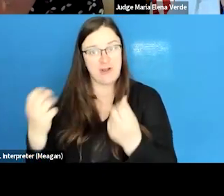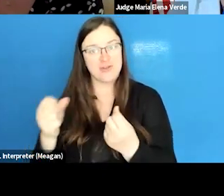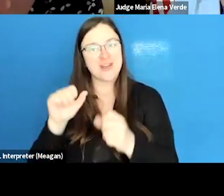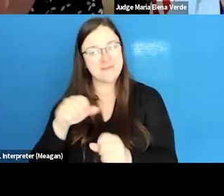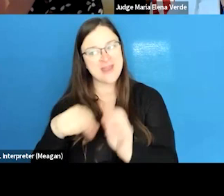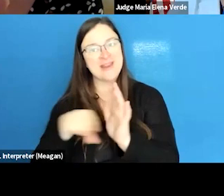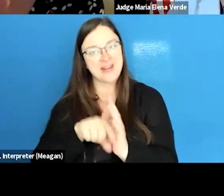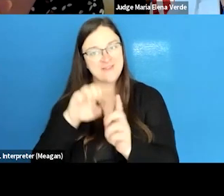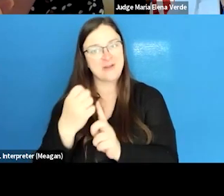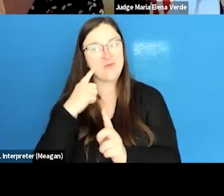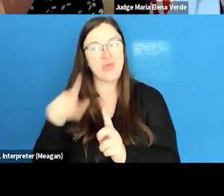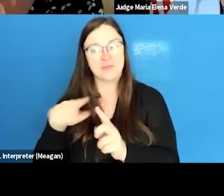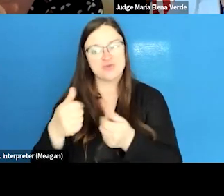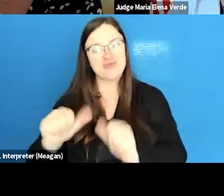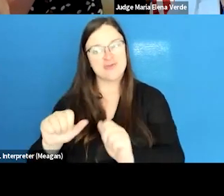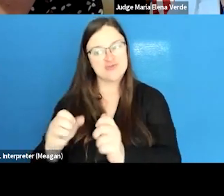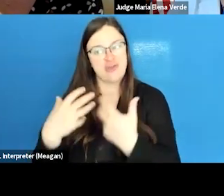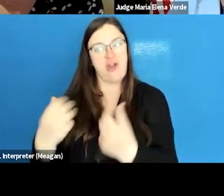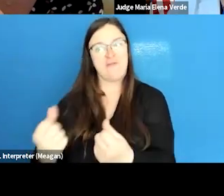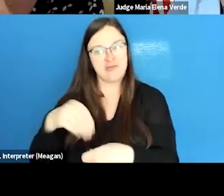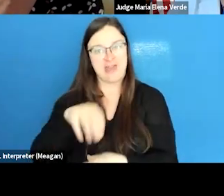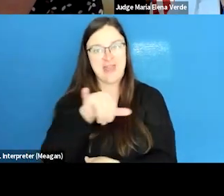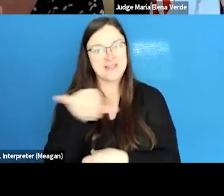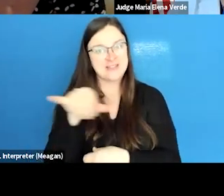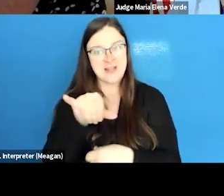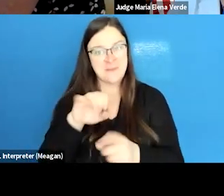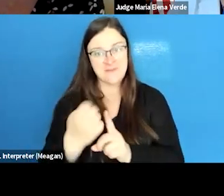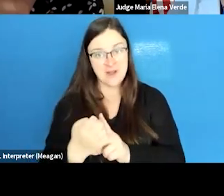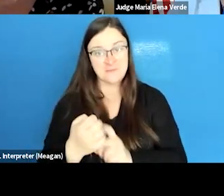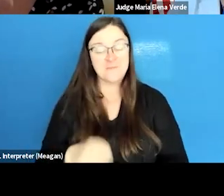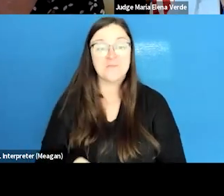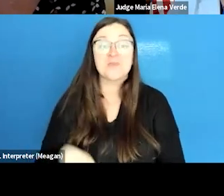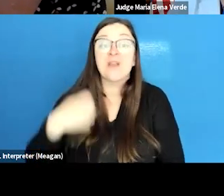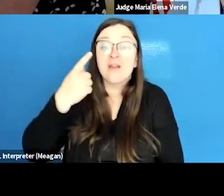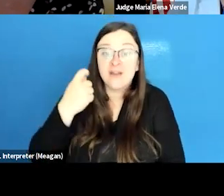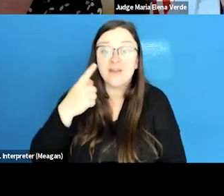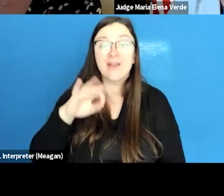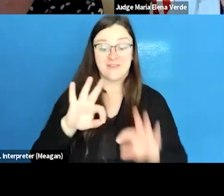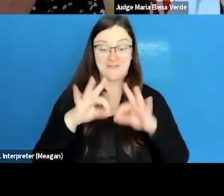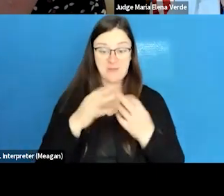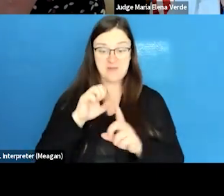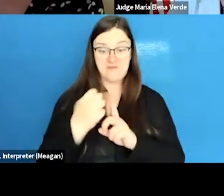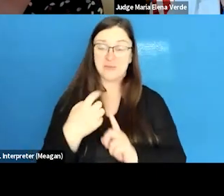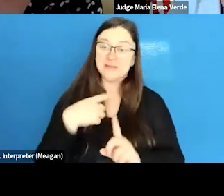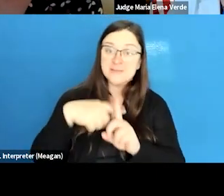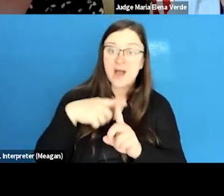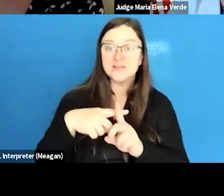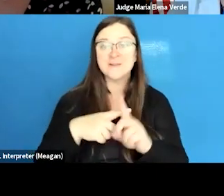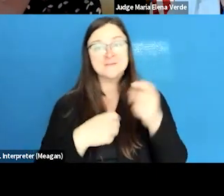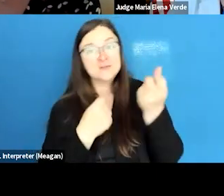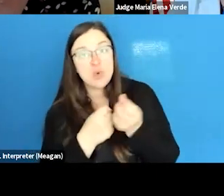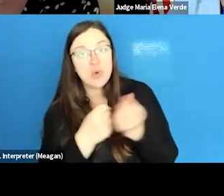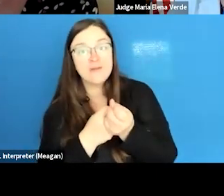try to recover in. However, if a family is really positive and supportive of recovery